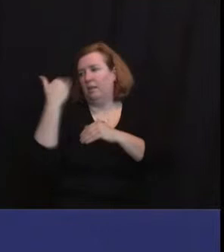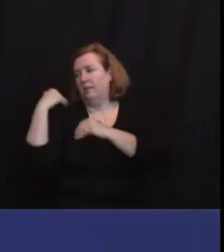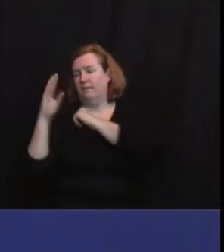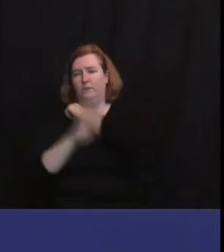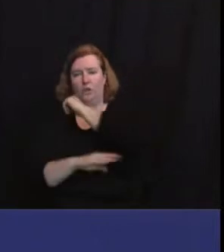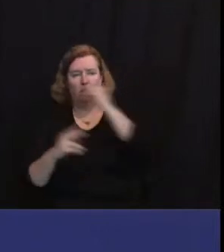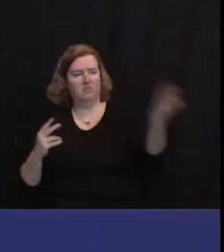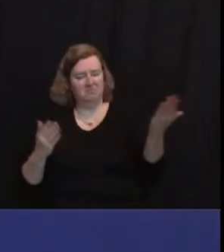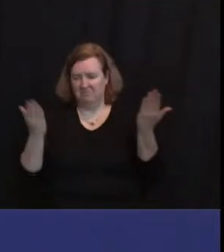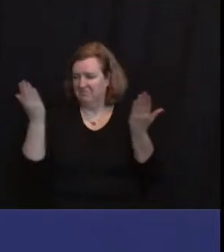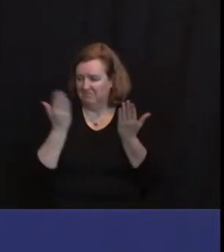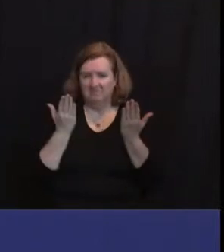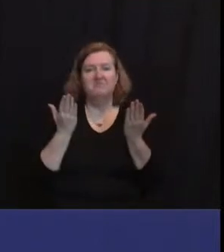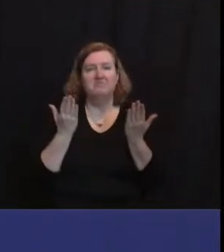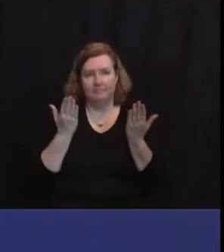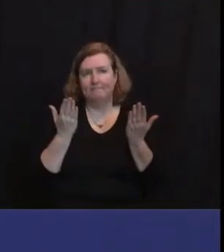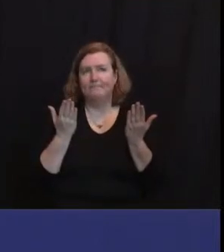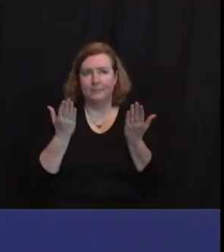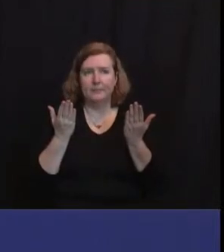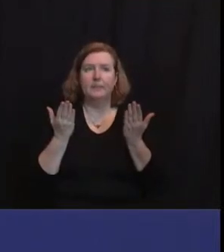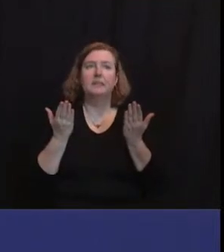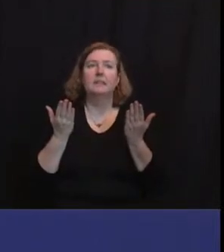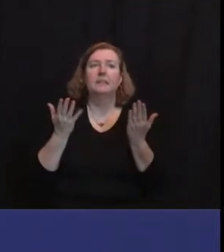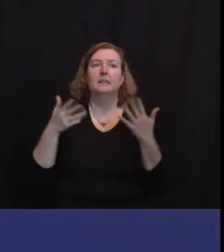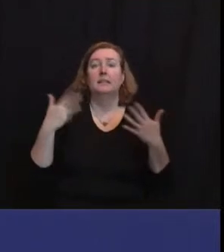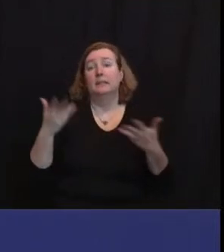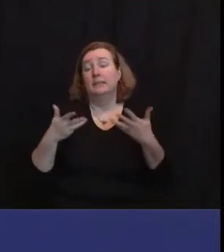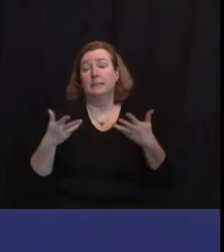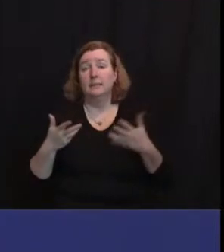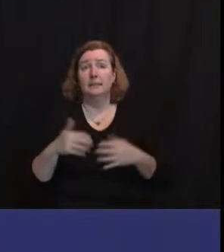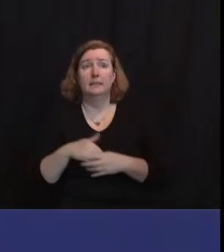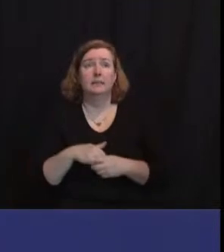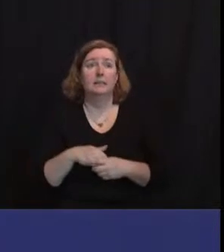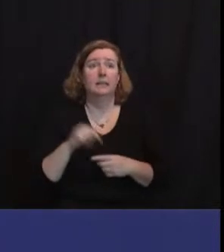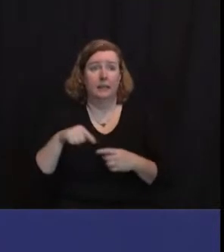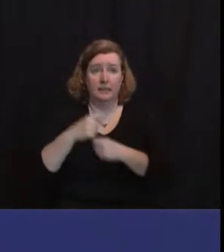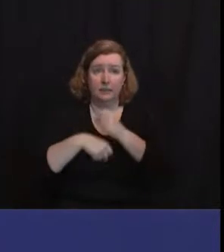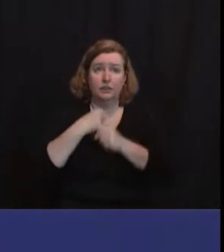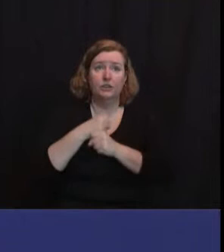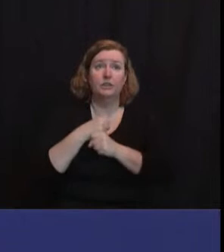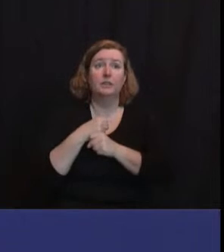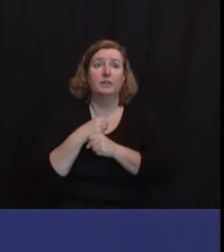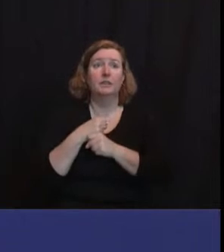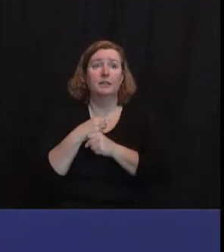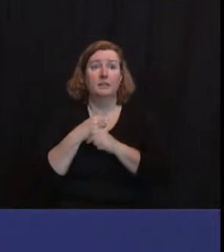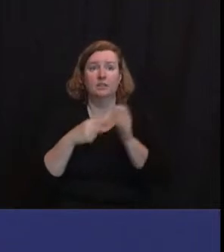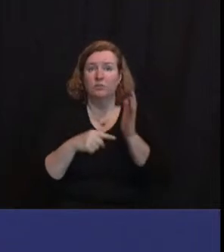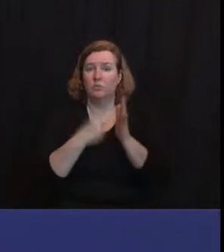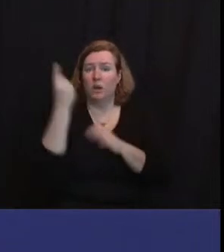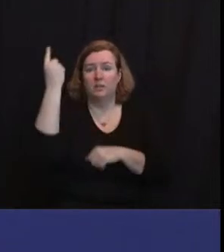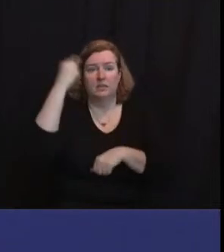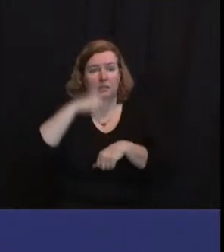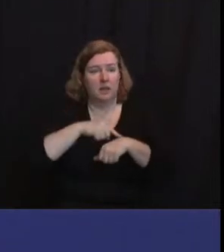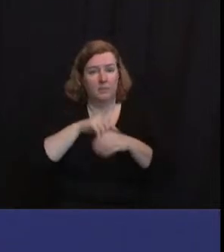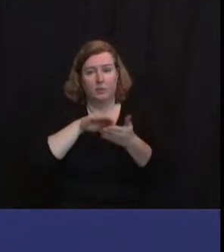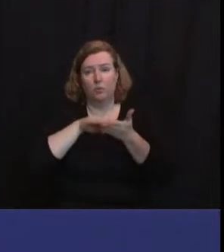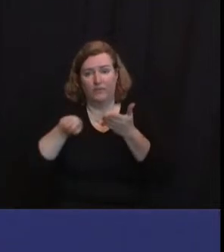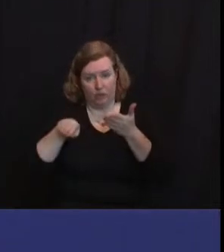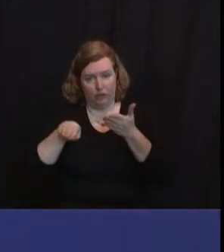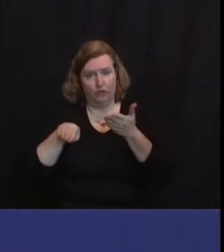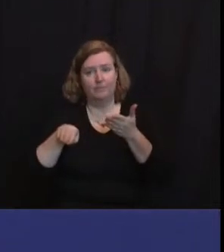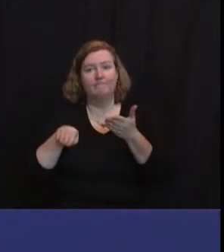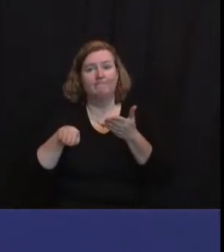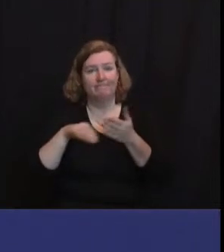question, that we'll be able to put aside on the shelf at least this year. This is a one-time waiver, as I understand it. So at least